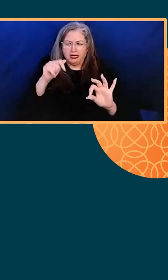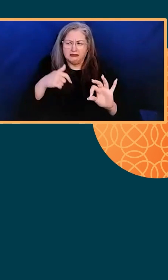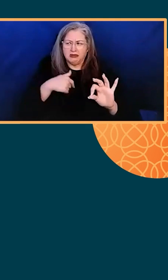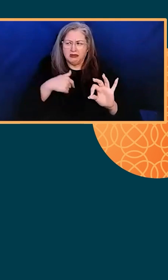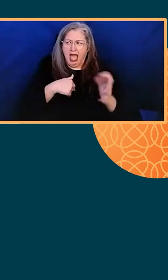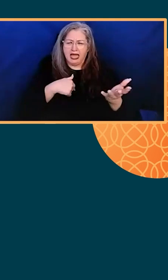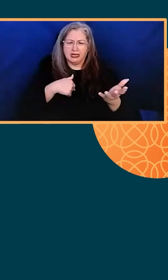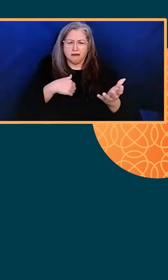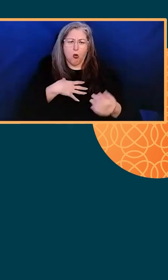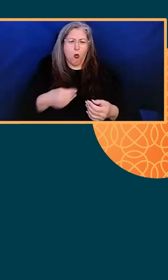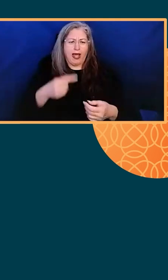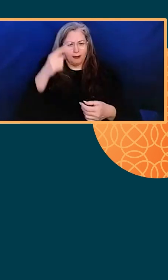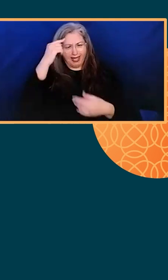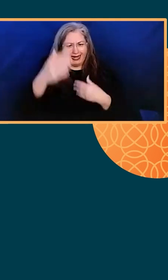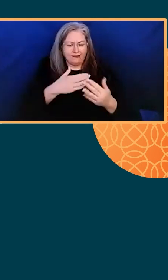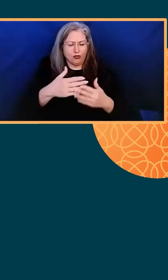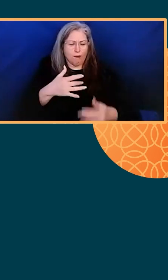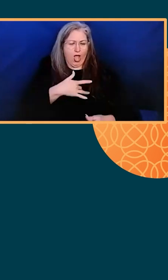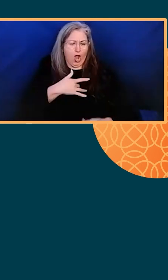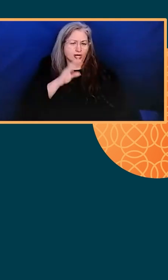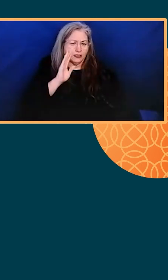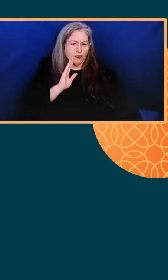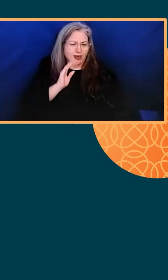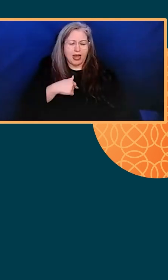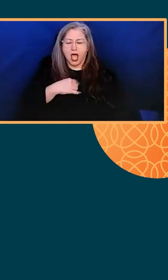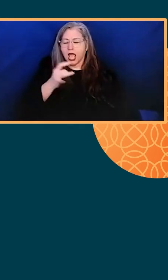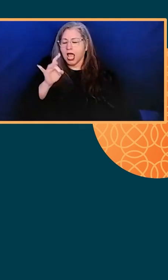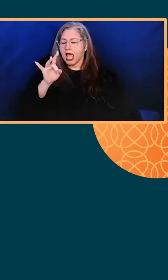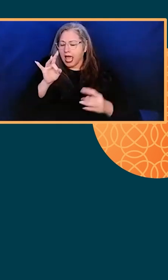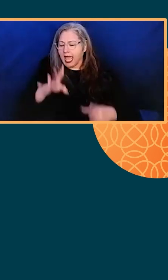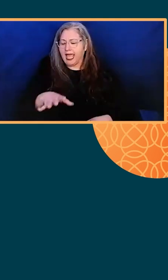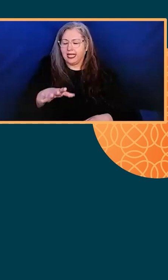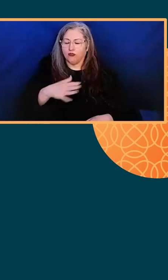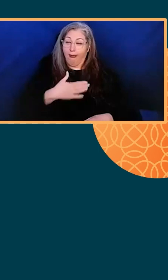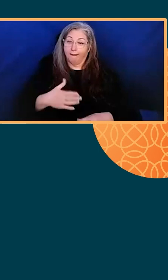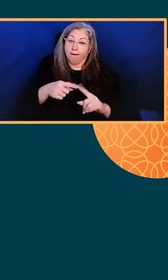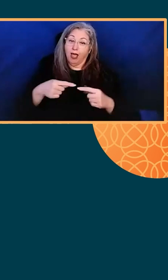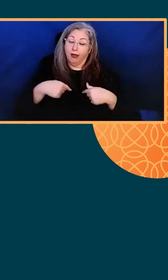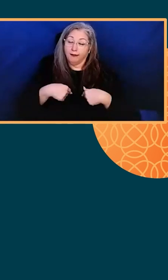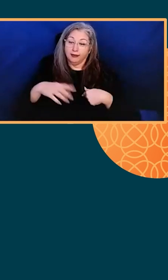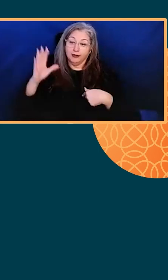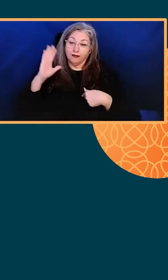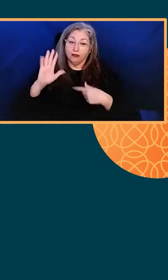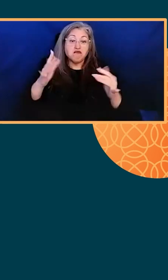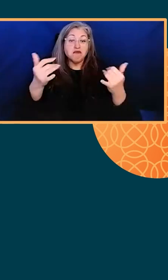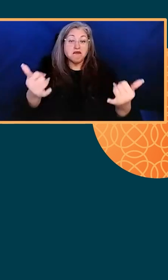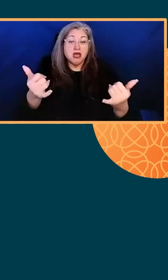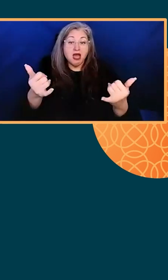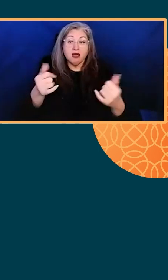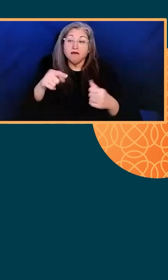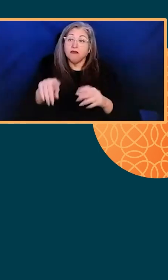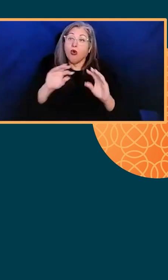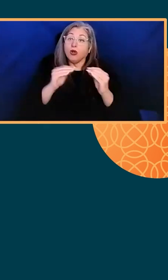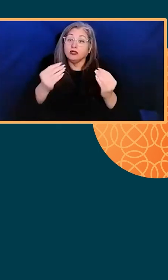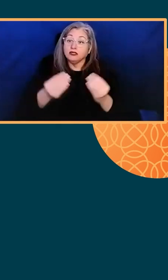of white mind, even though I had a brown heart. And I hated knowing that about me back then. So now in